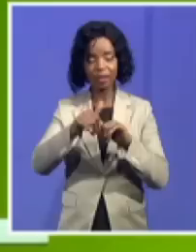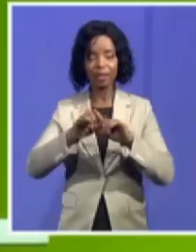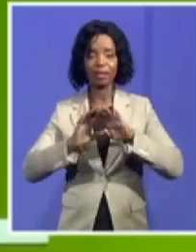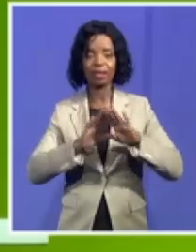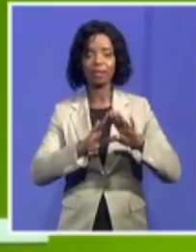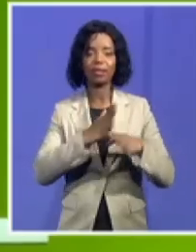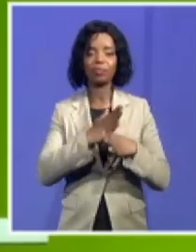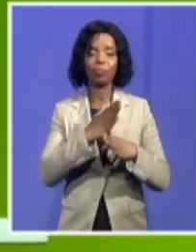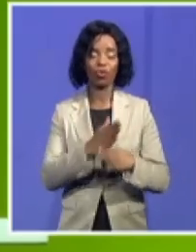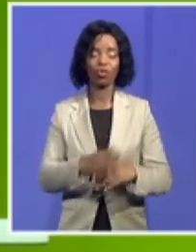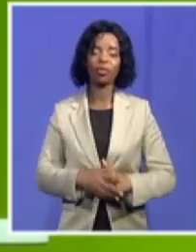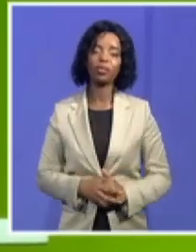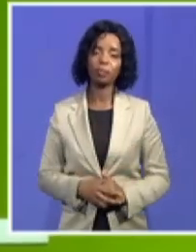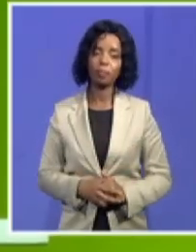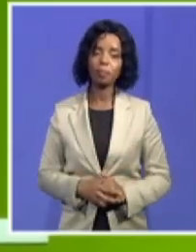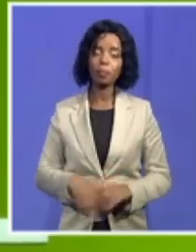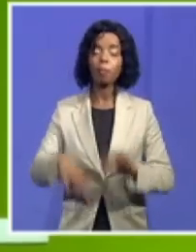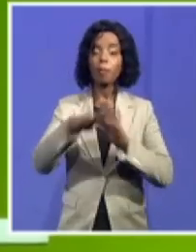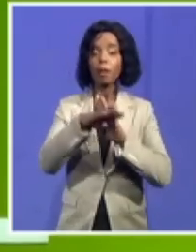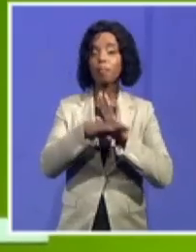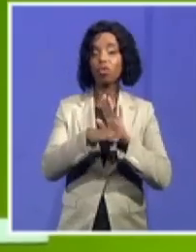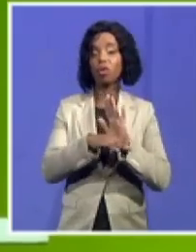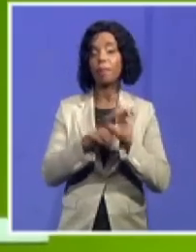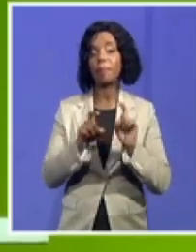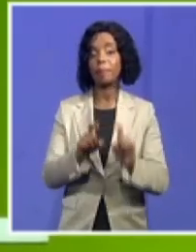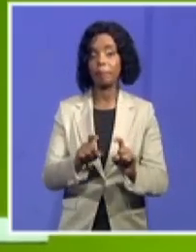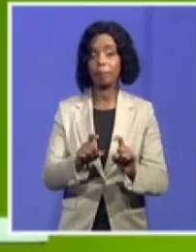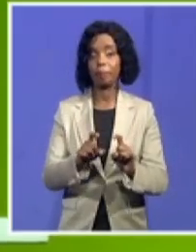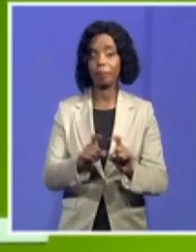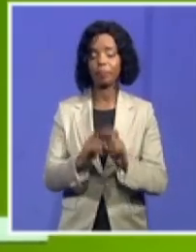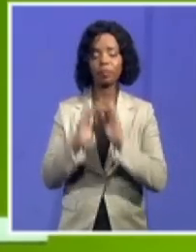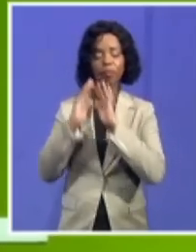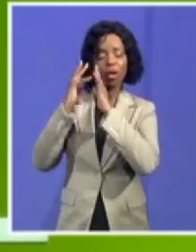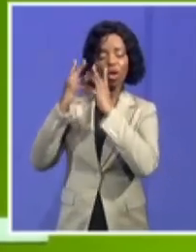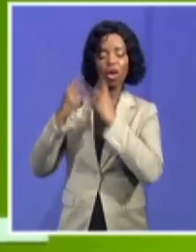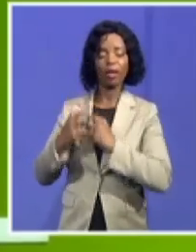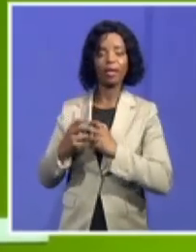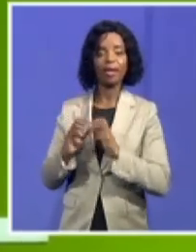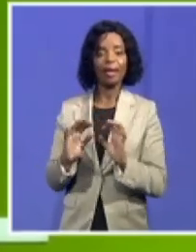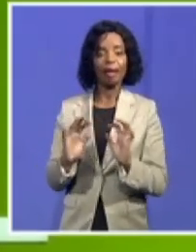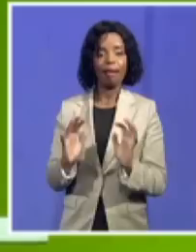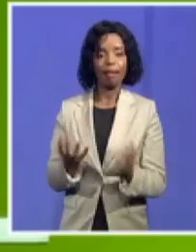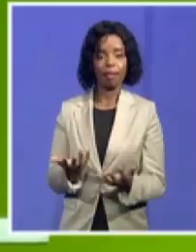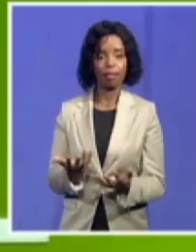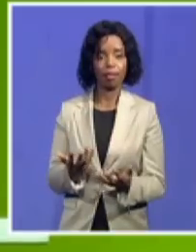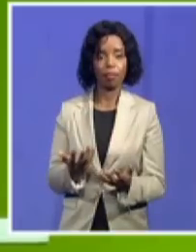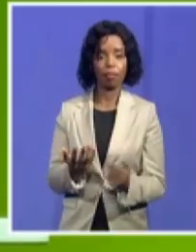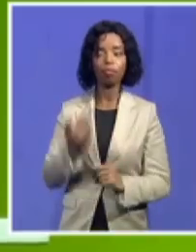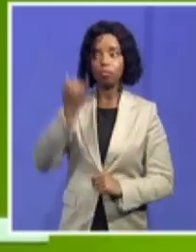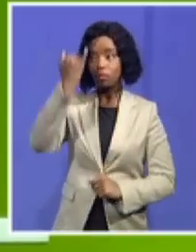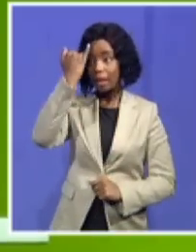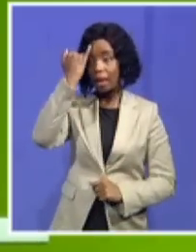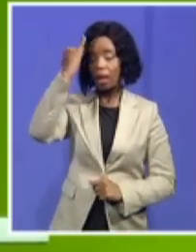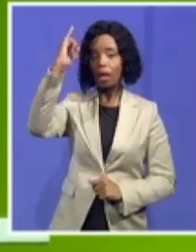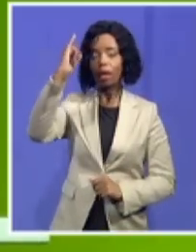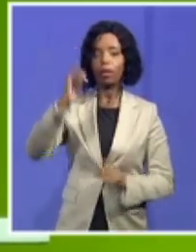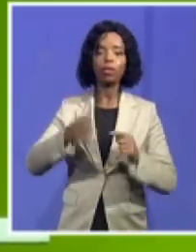being coordinated through an initiative we started, which is